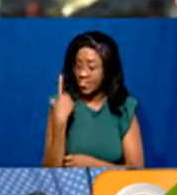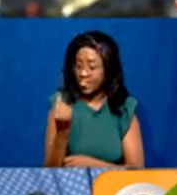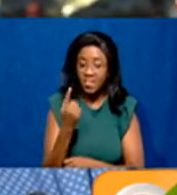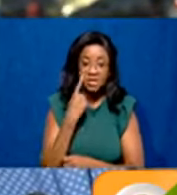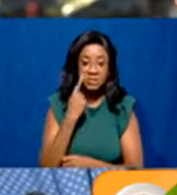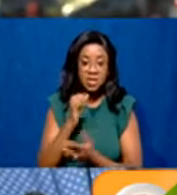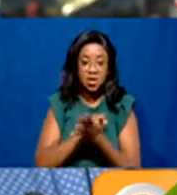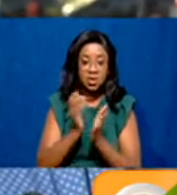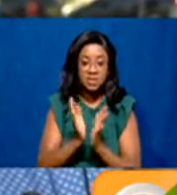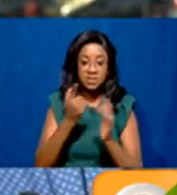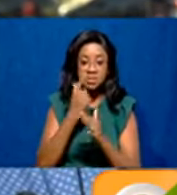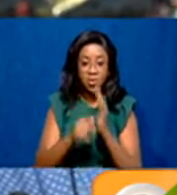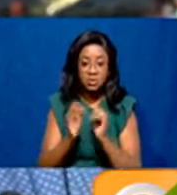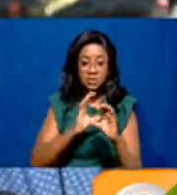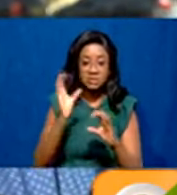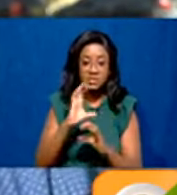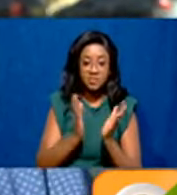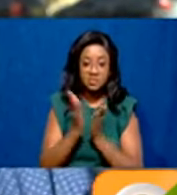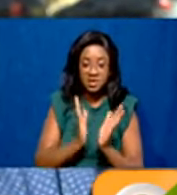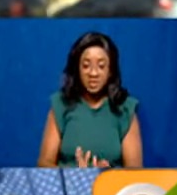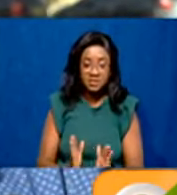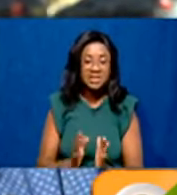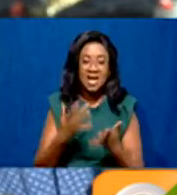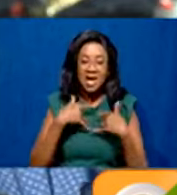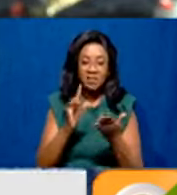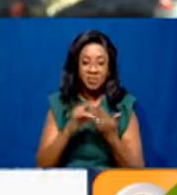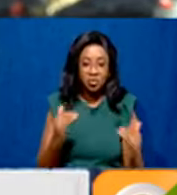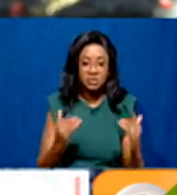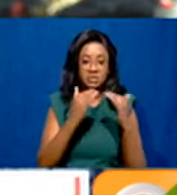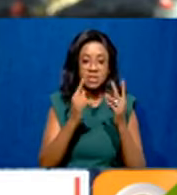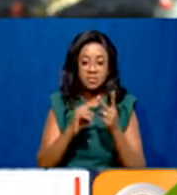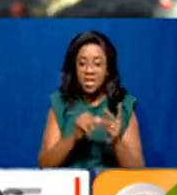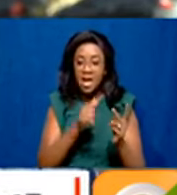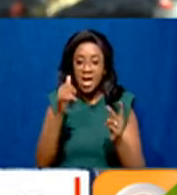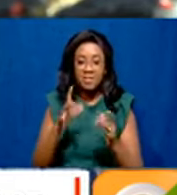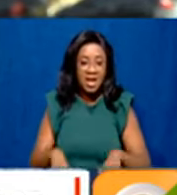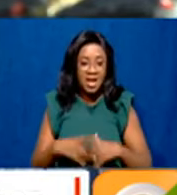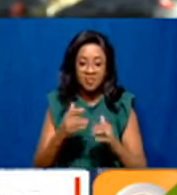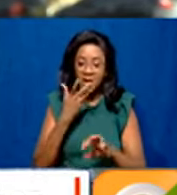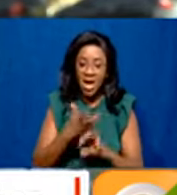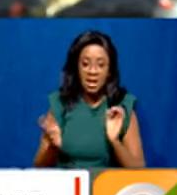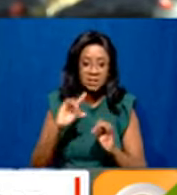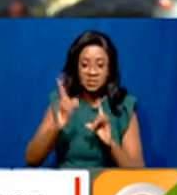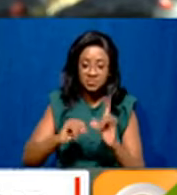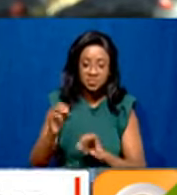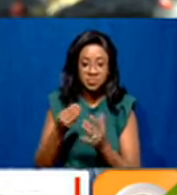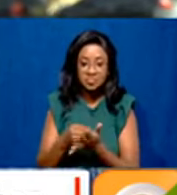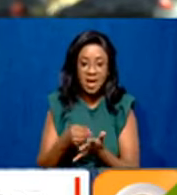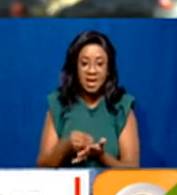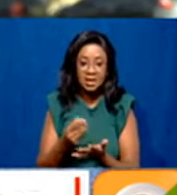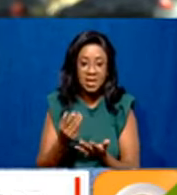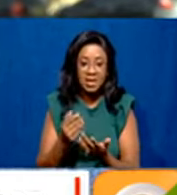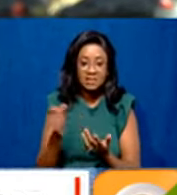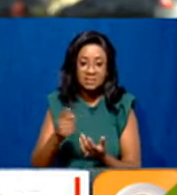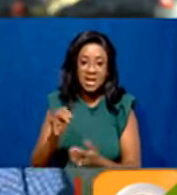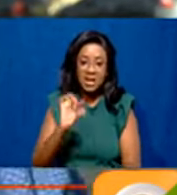report that her civil servants are living in debt. Others are living below a third of their salary. They are taking